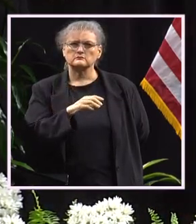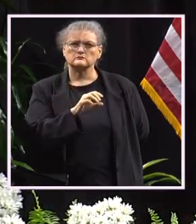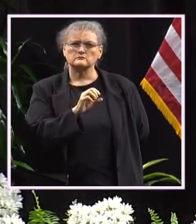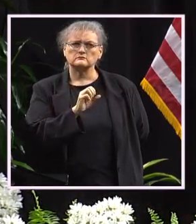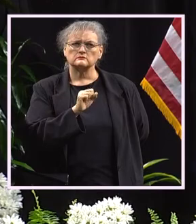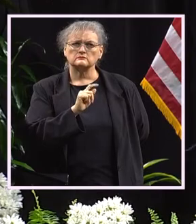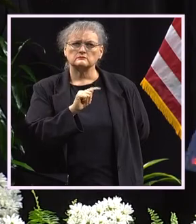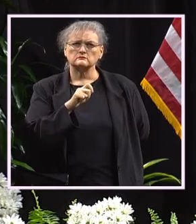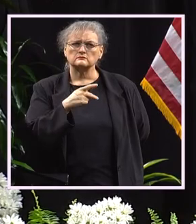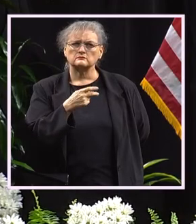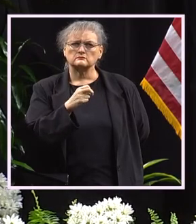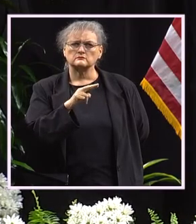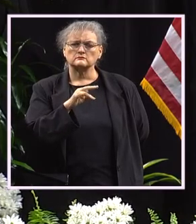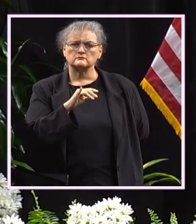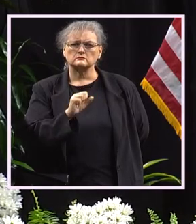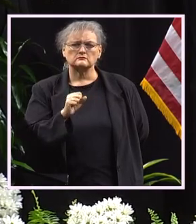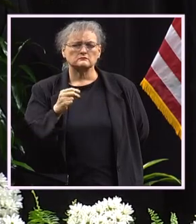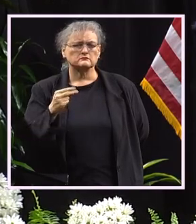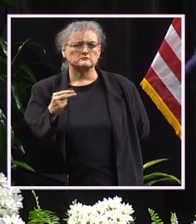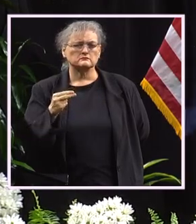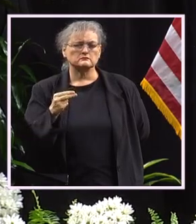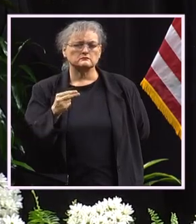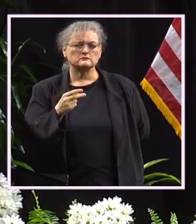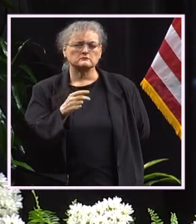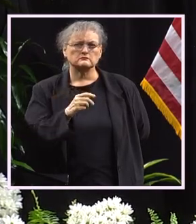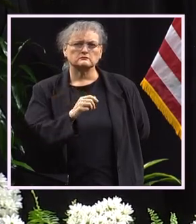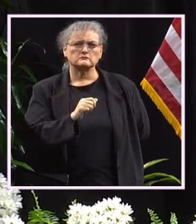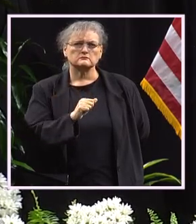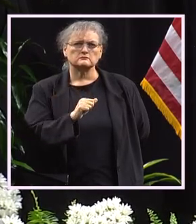Alexandria Hudson, Master of Architecture.